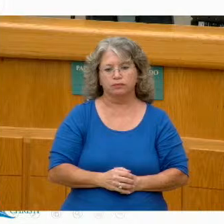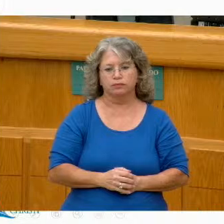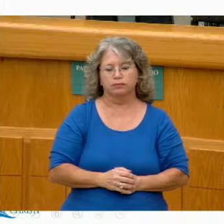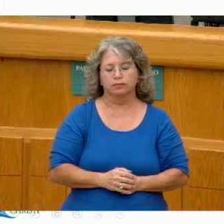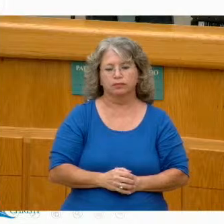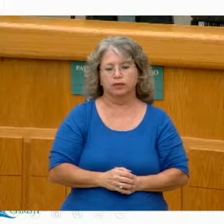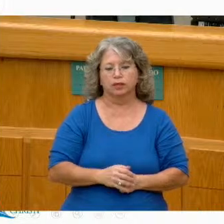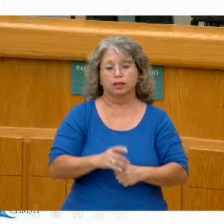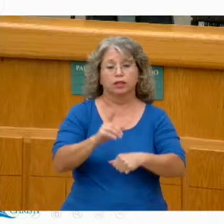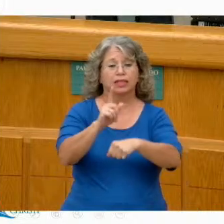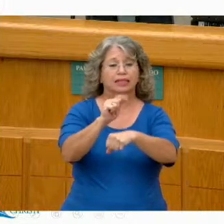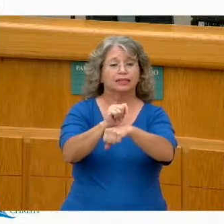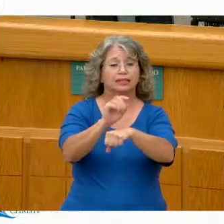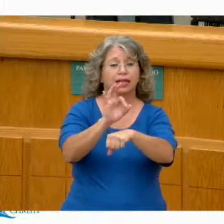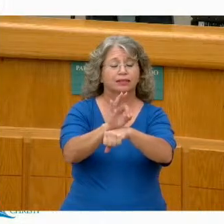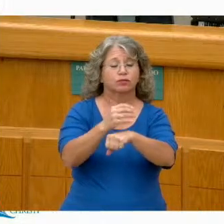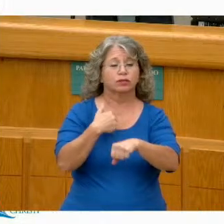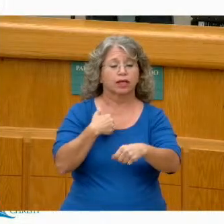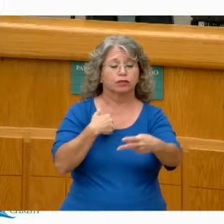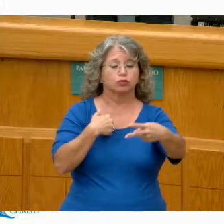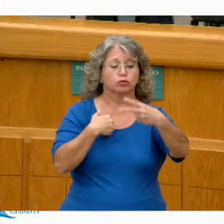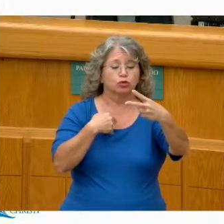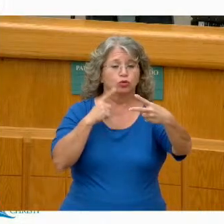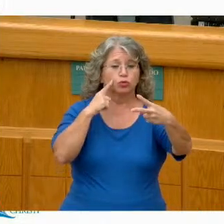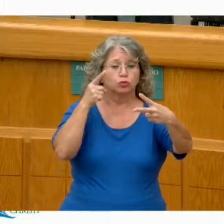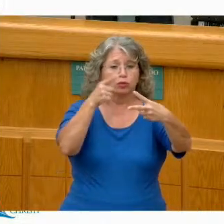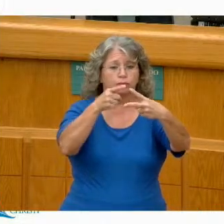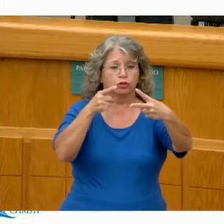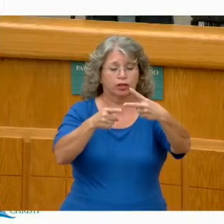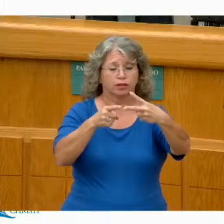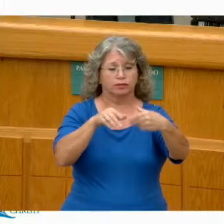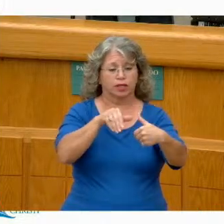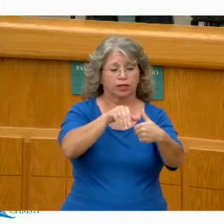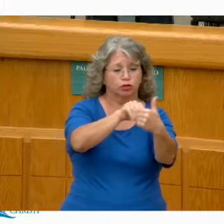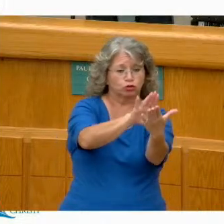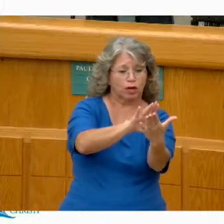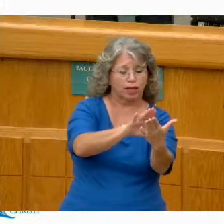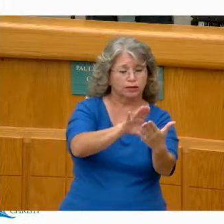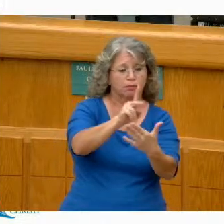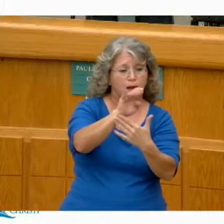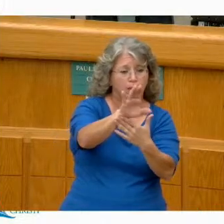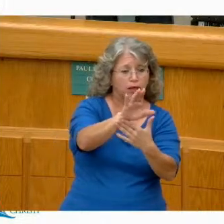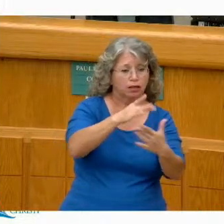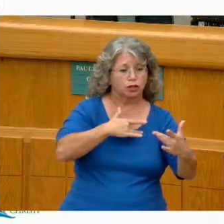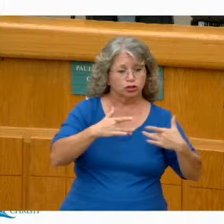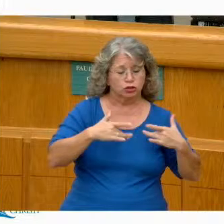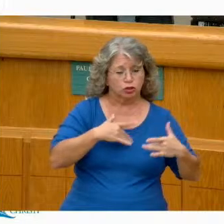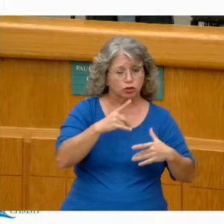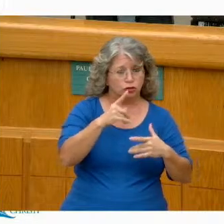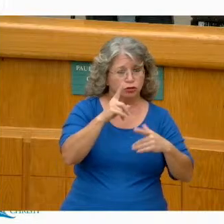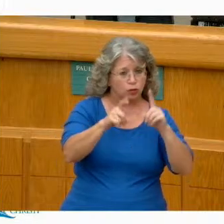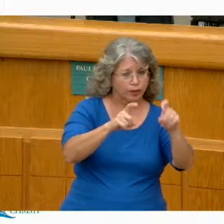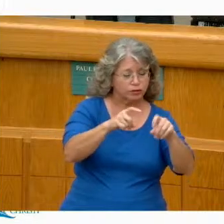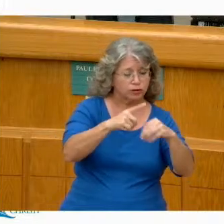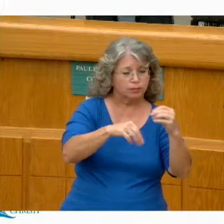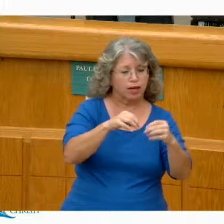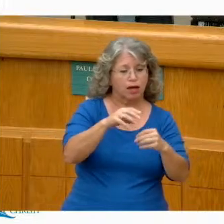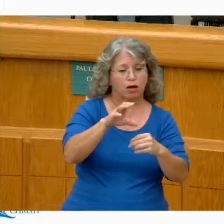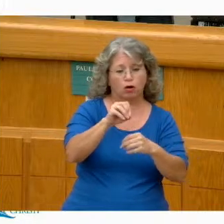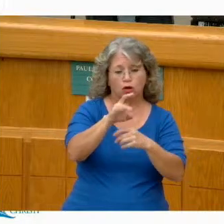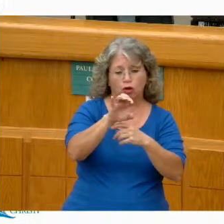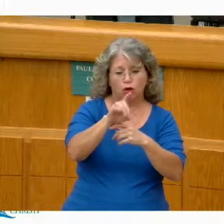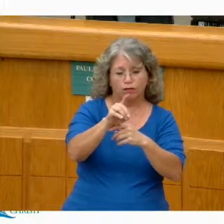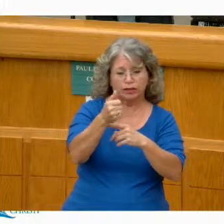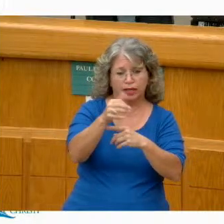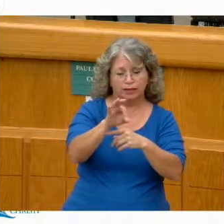So the task force has two objectives. It's to address the public concerns and questions about COVID-19 and the interventions that are taking